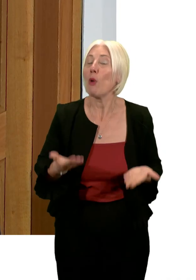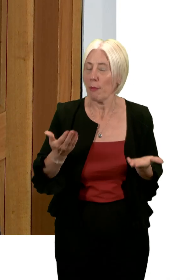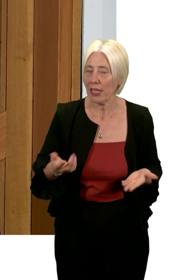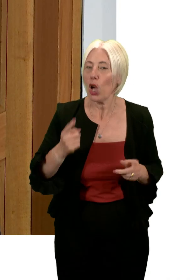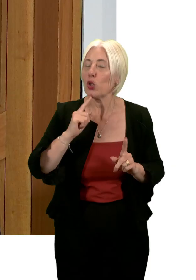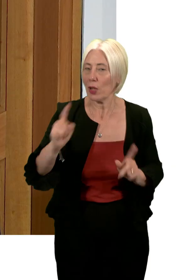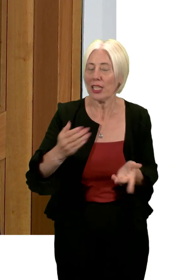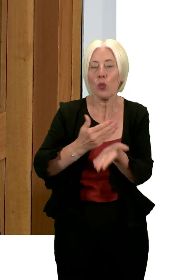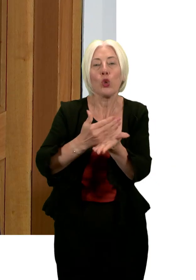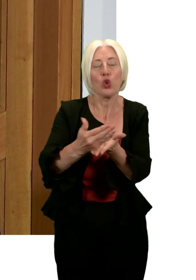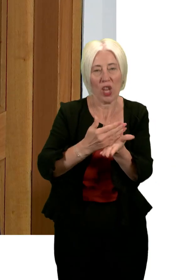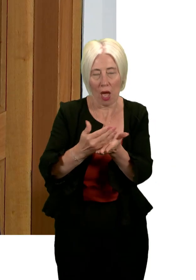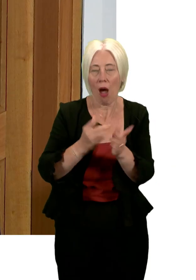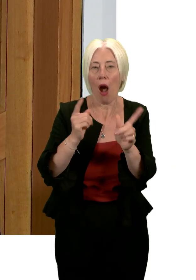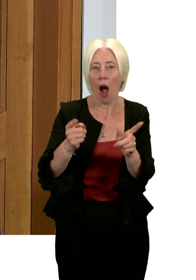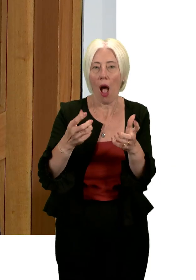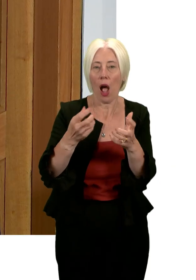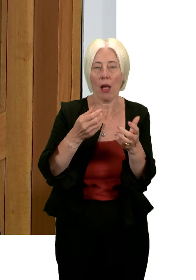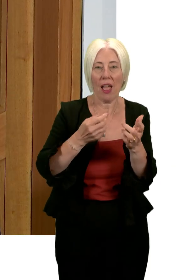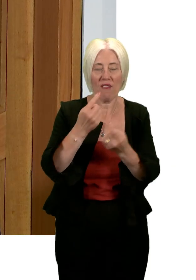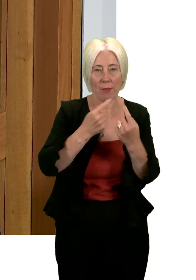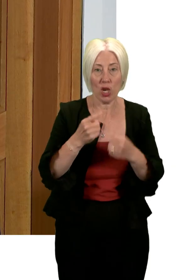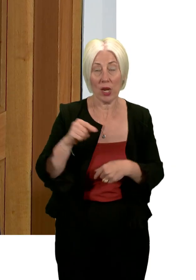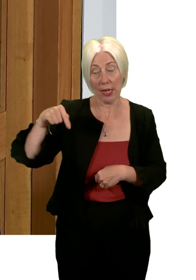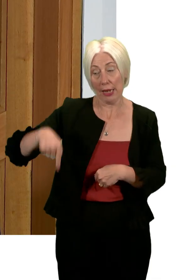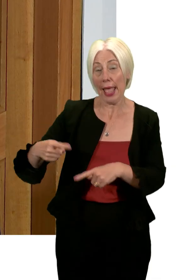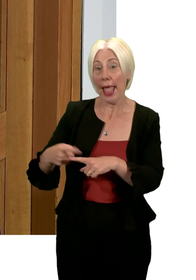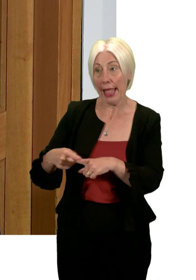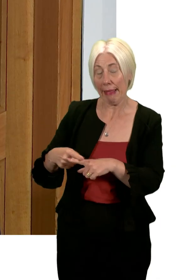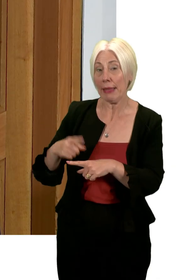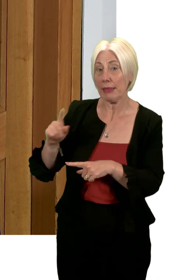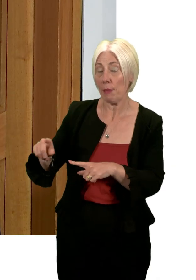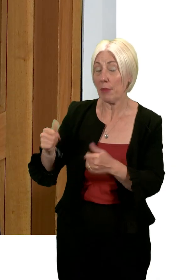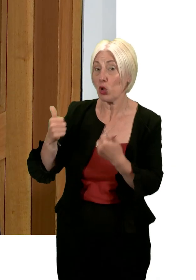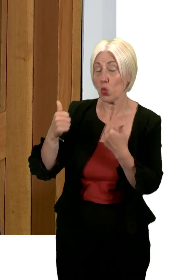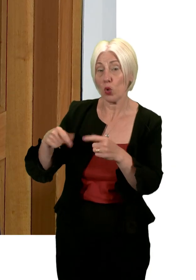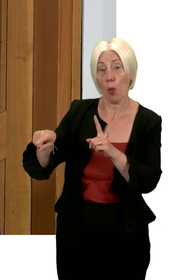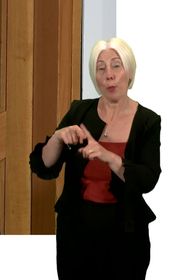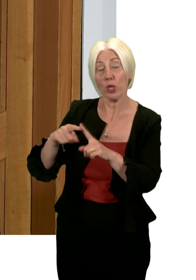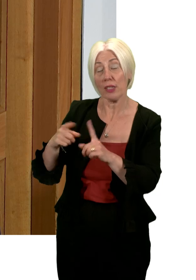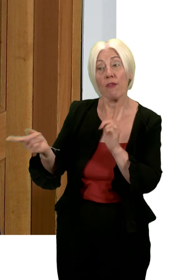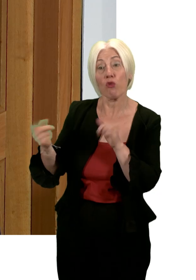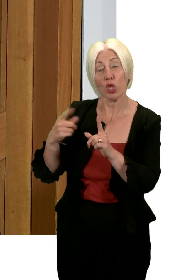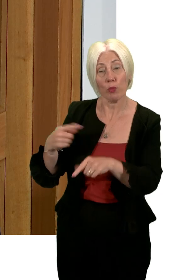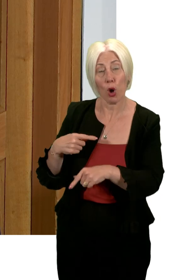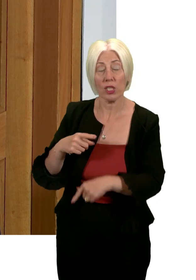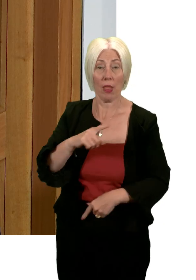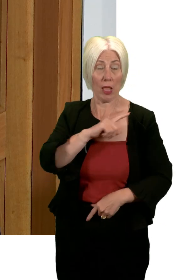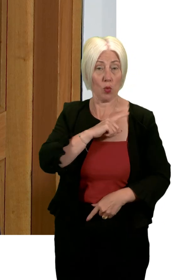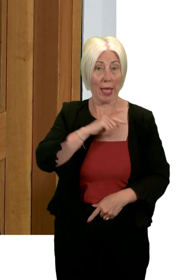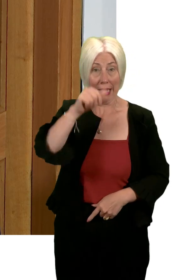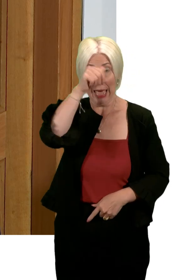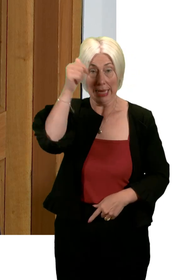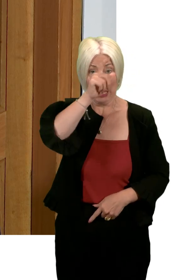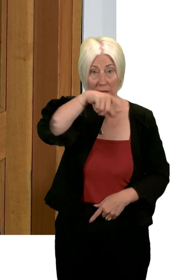about how stores in England have managed that, and that's had a very positive response. So that's a really great example where academics have